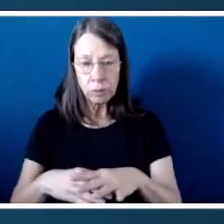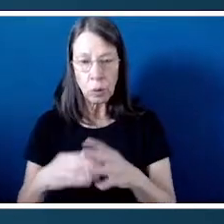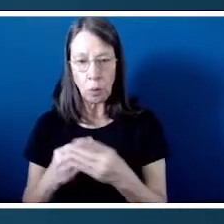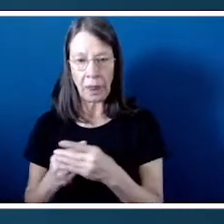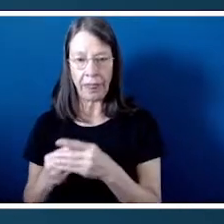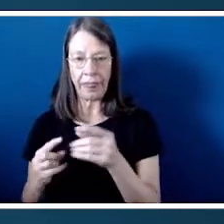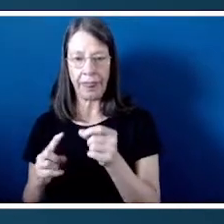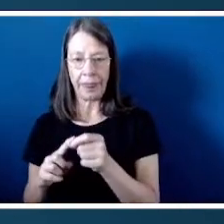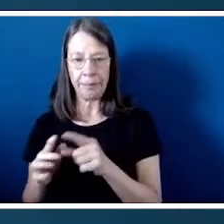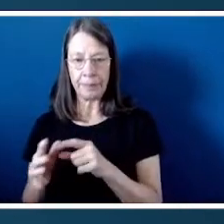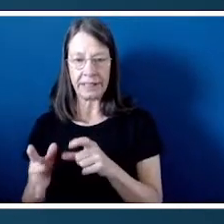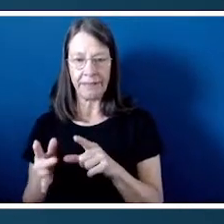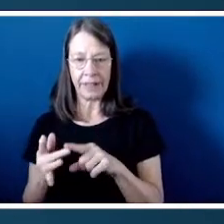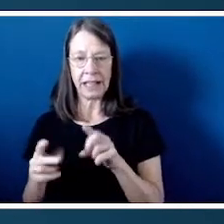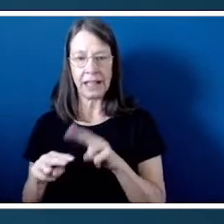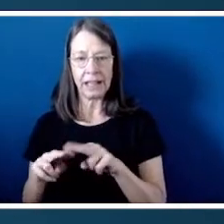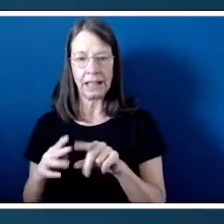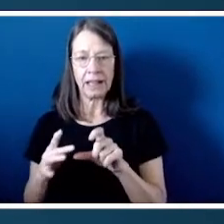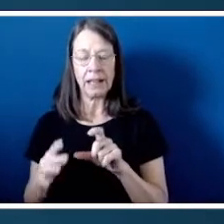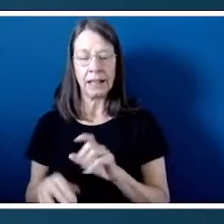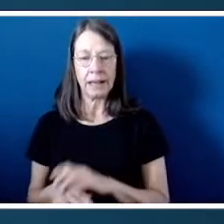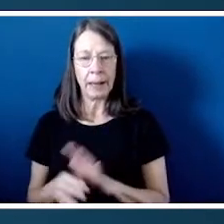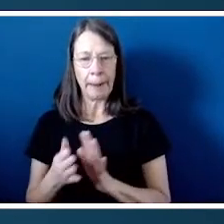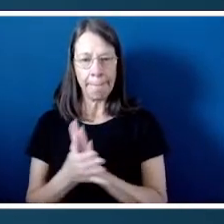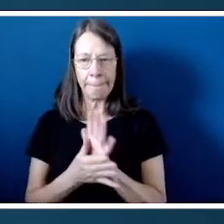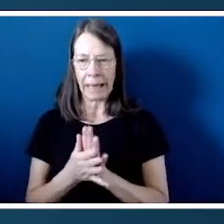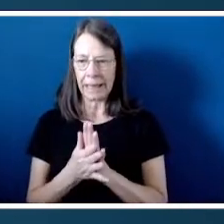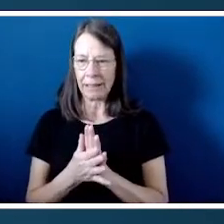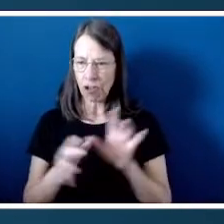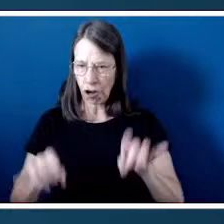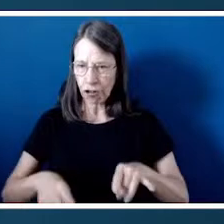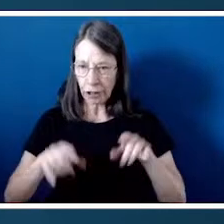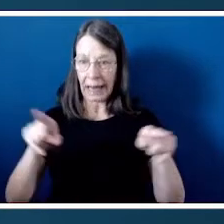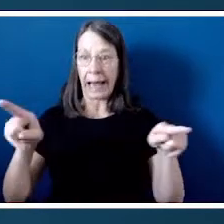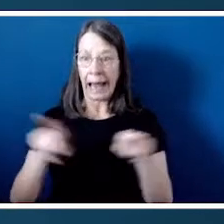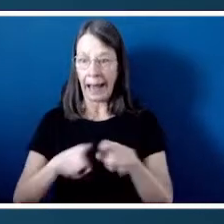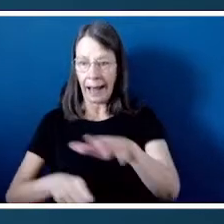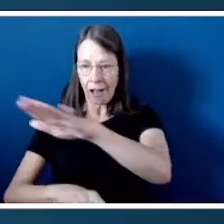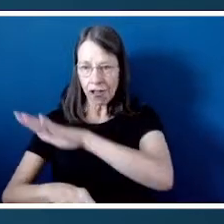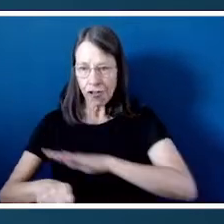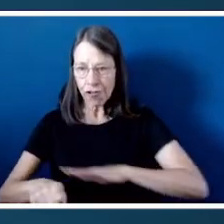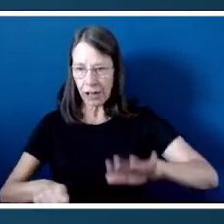actually puts Australia and the whole region in a much stronger position.